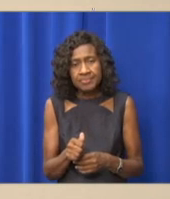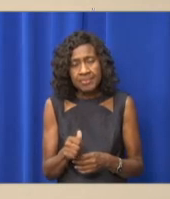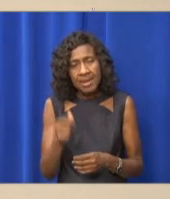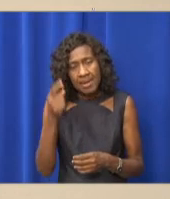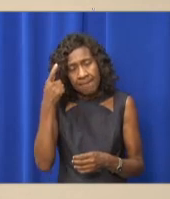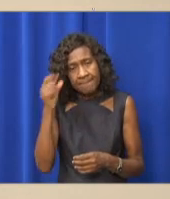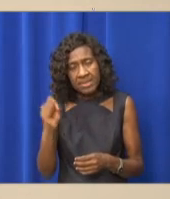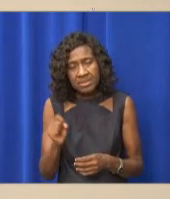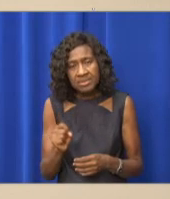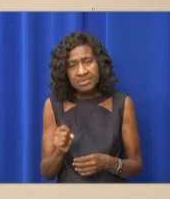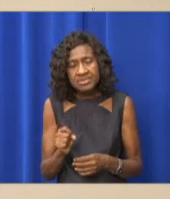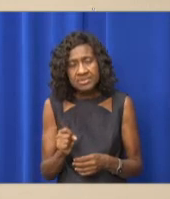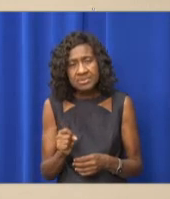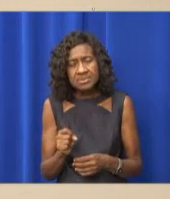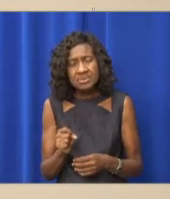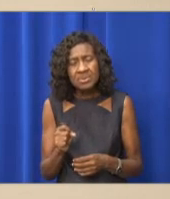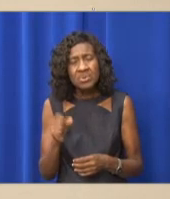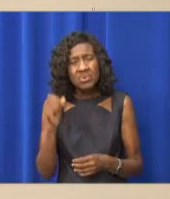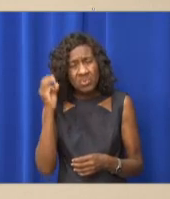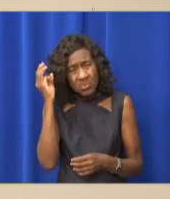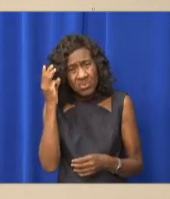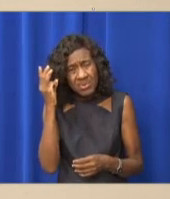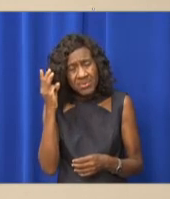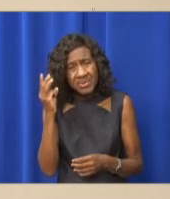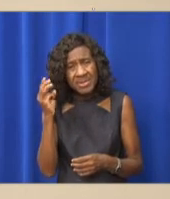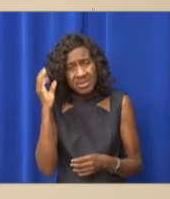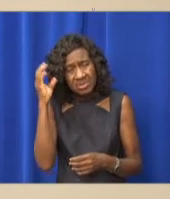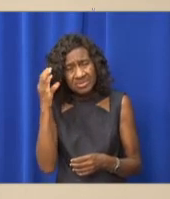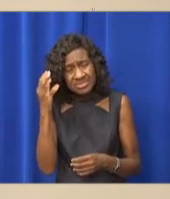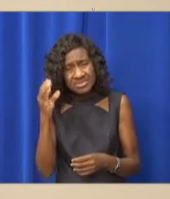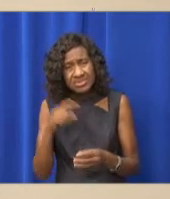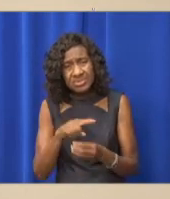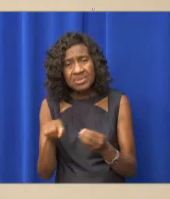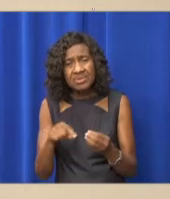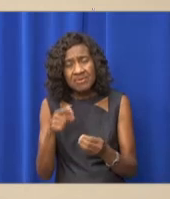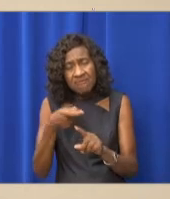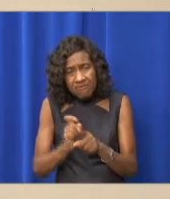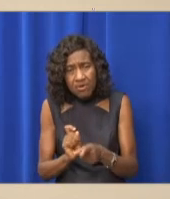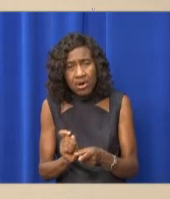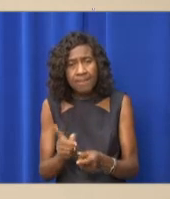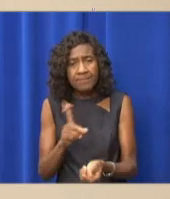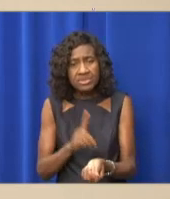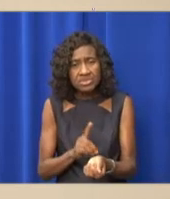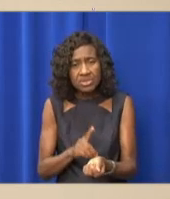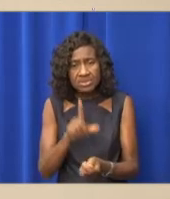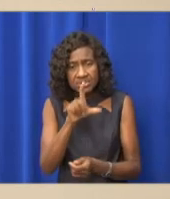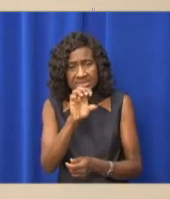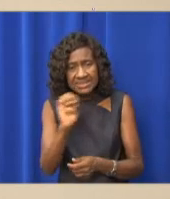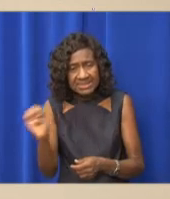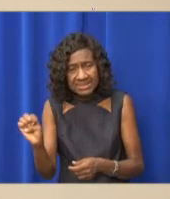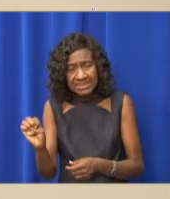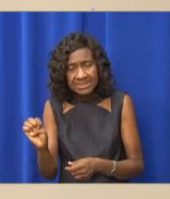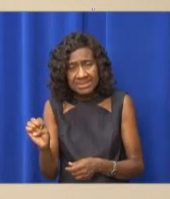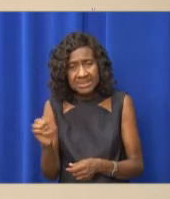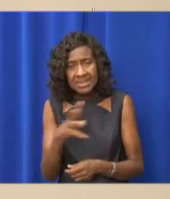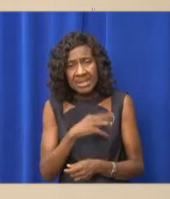still significant concerns expressed by Dr. Lee and shared by us about